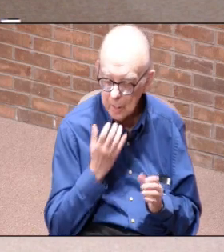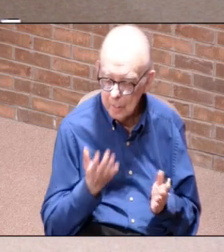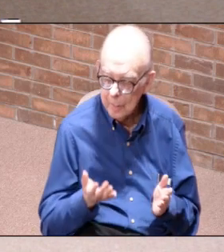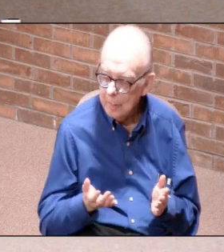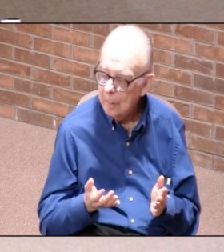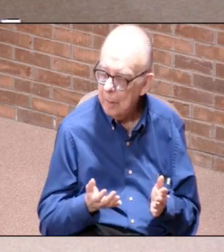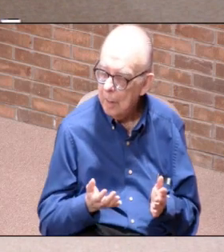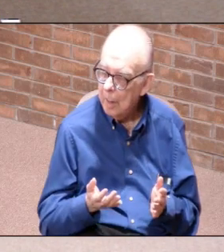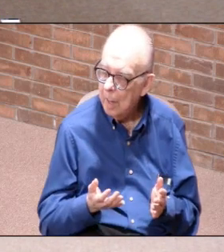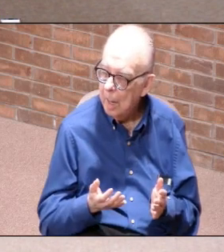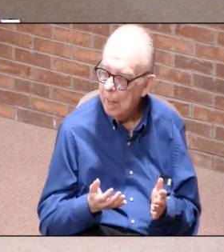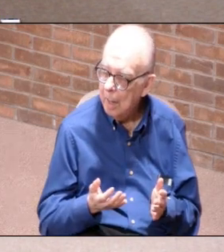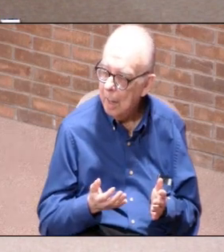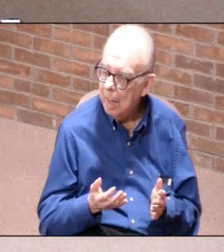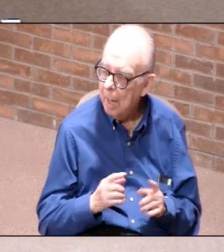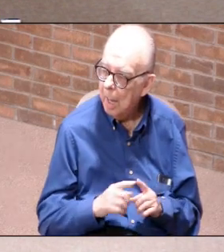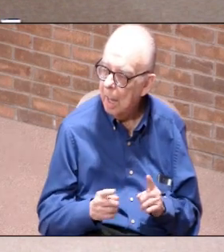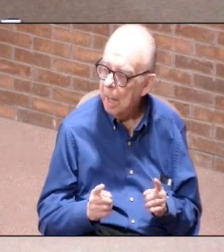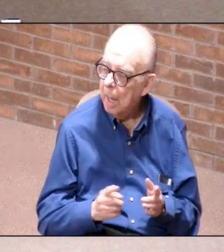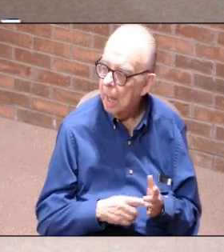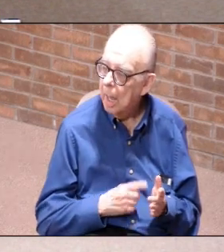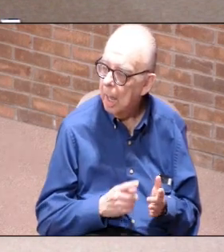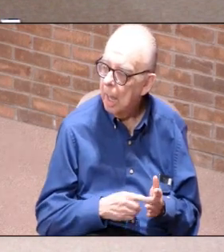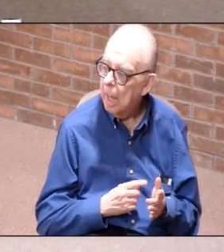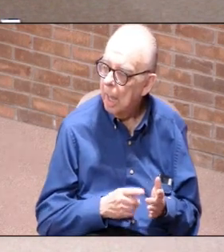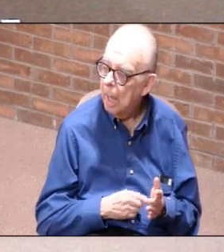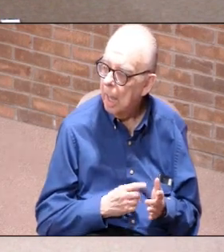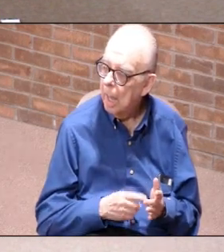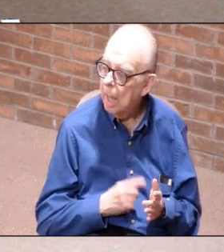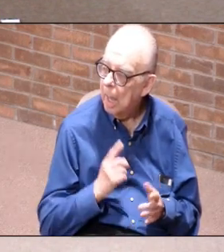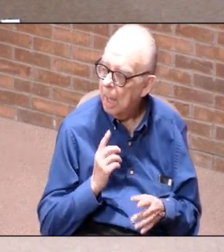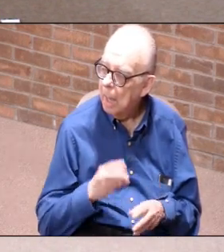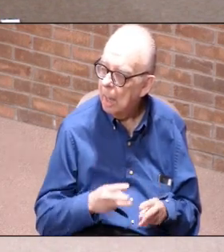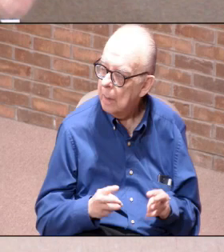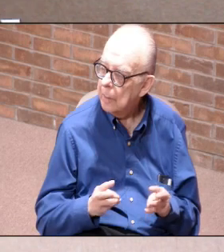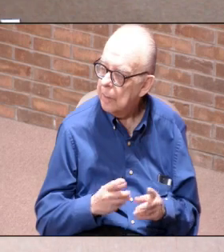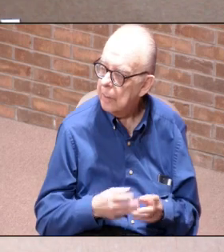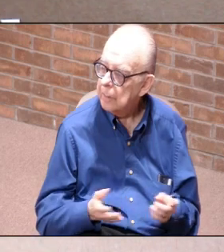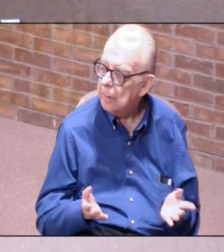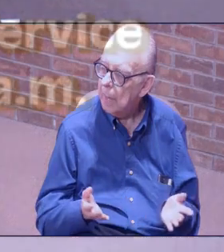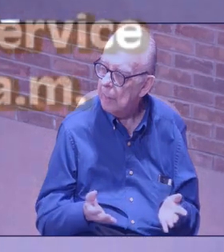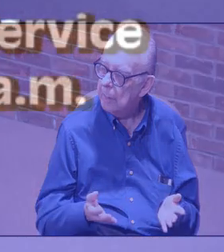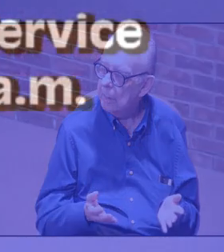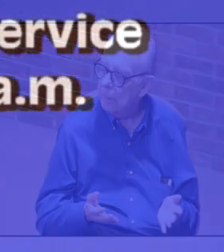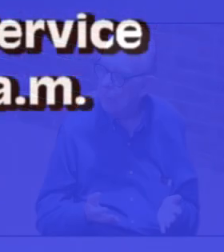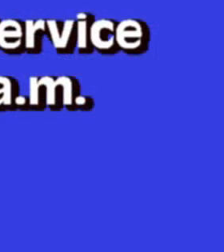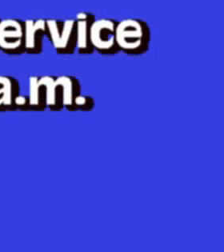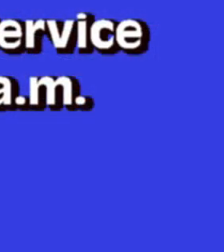you know. But sometimes it's just the way it is, guys and gals.